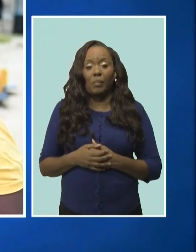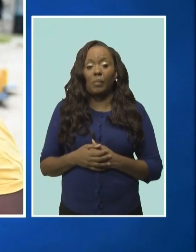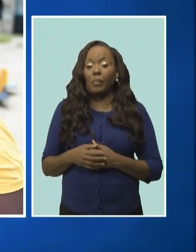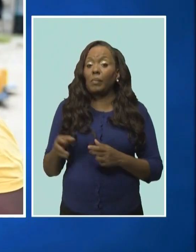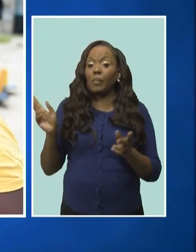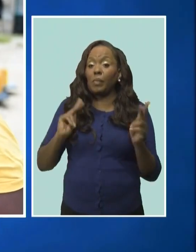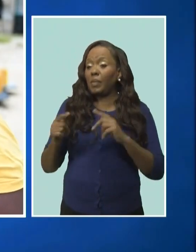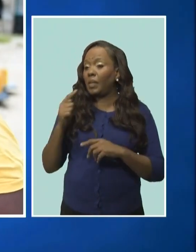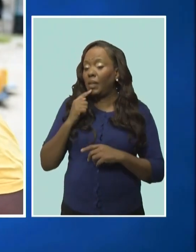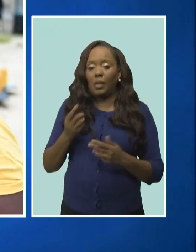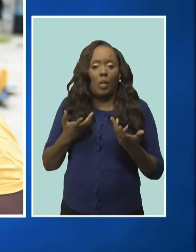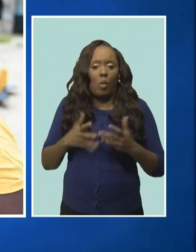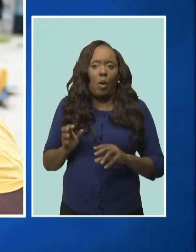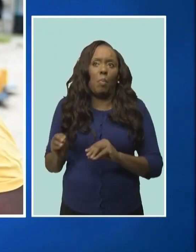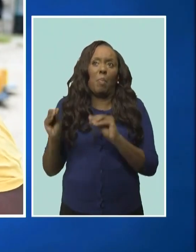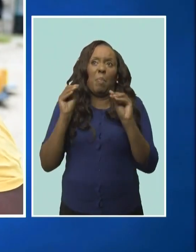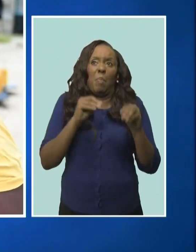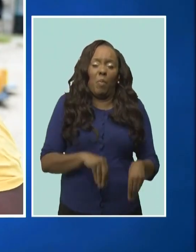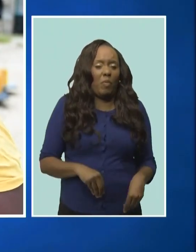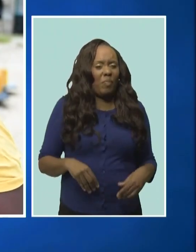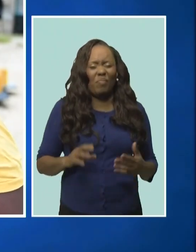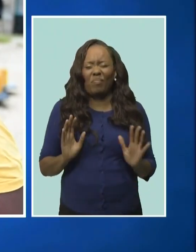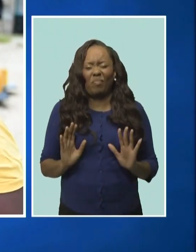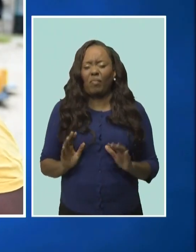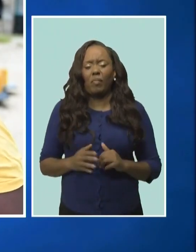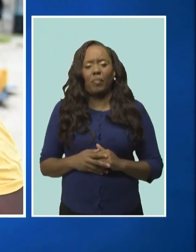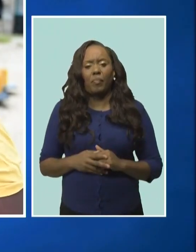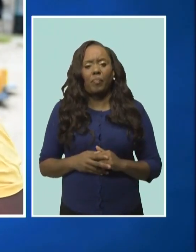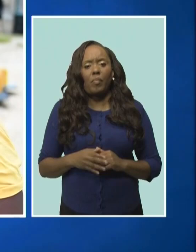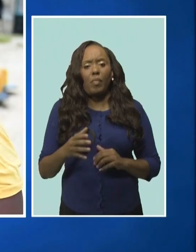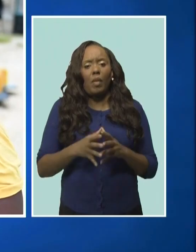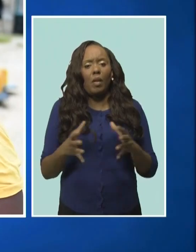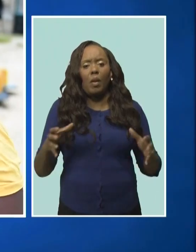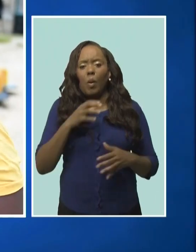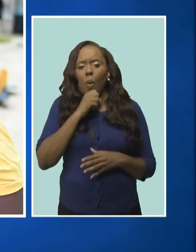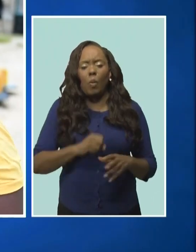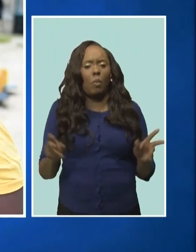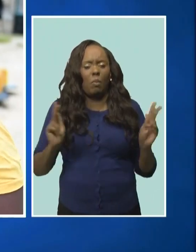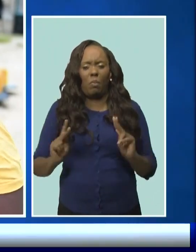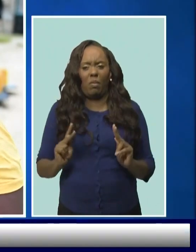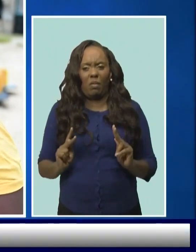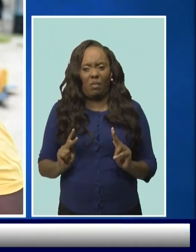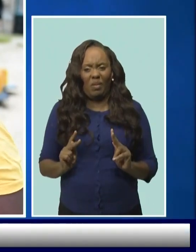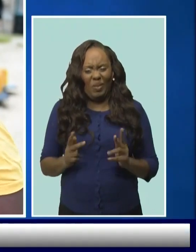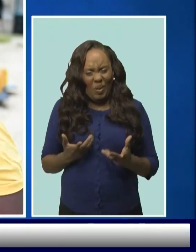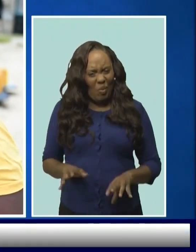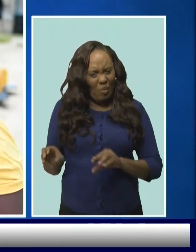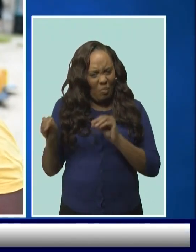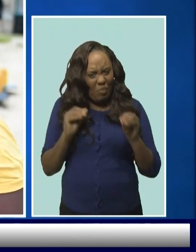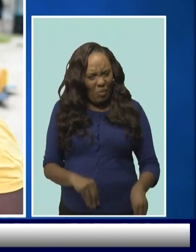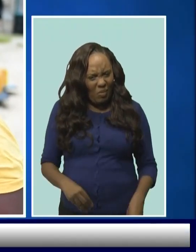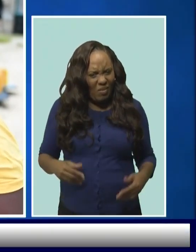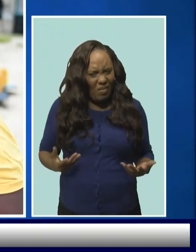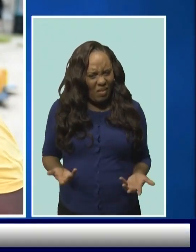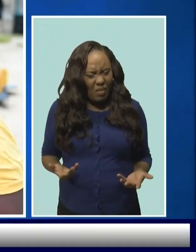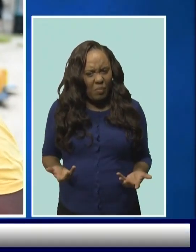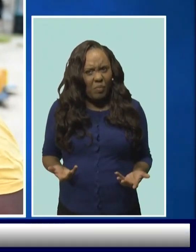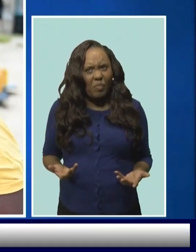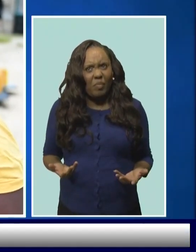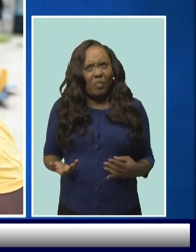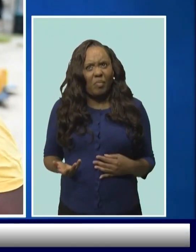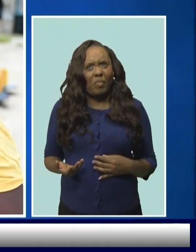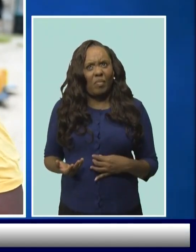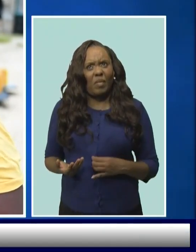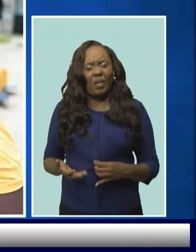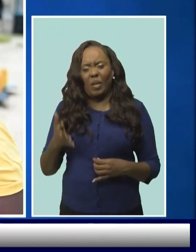the answer. There are people that are not going to move. Most of those people, they don't want to be relocated. They don't want to move. Why would you need to leave